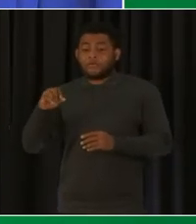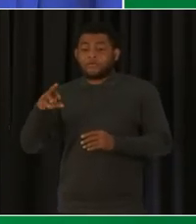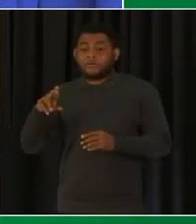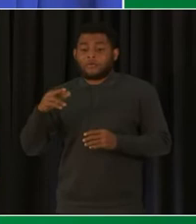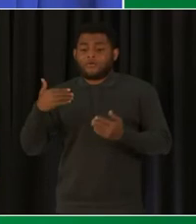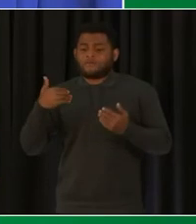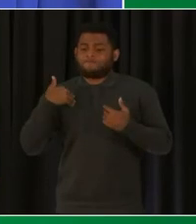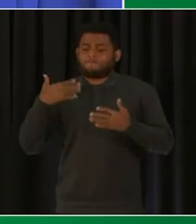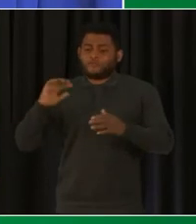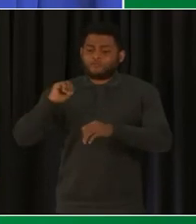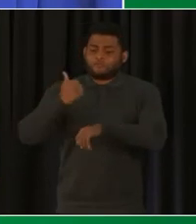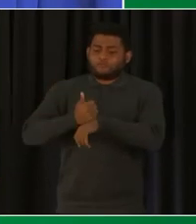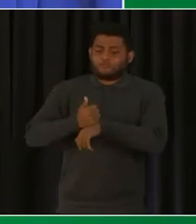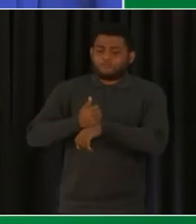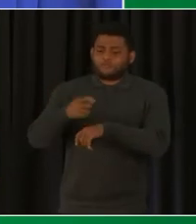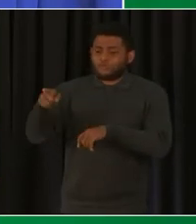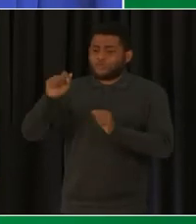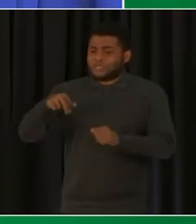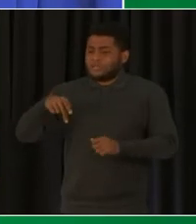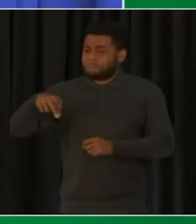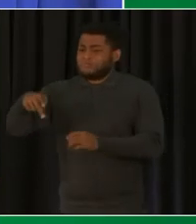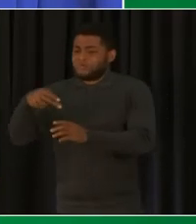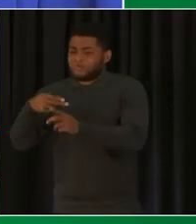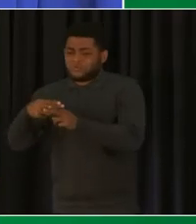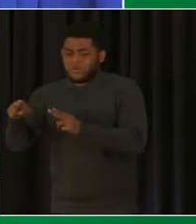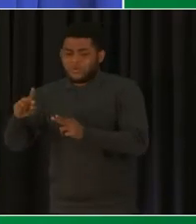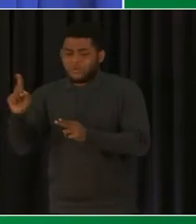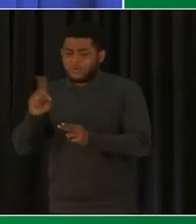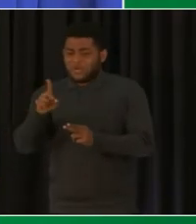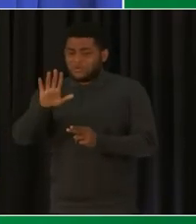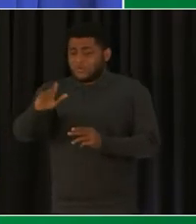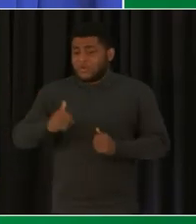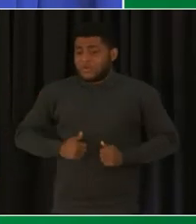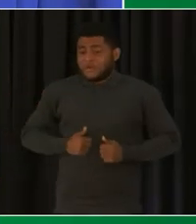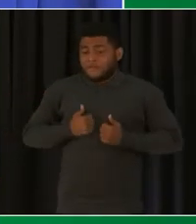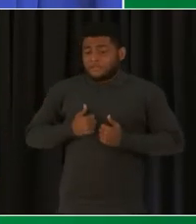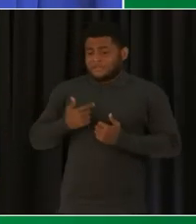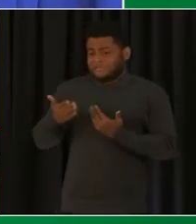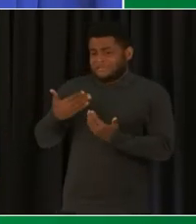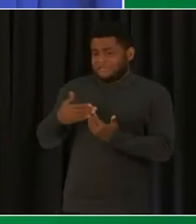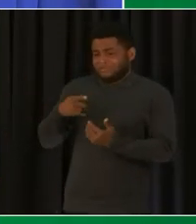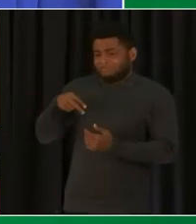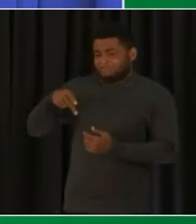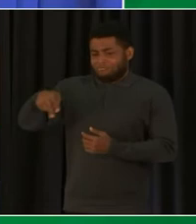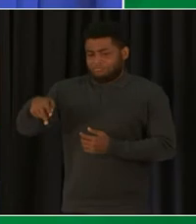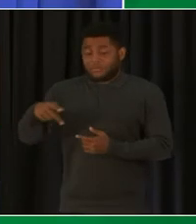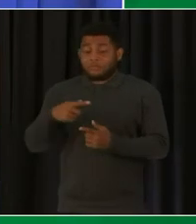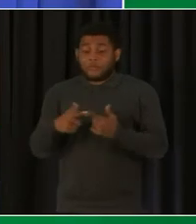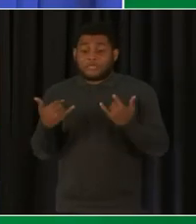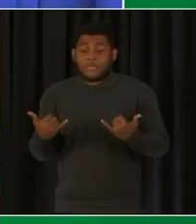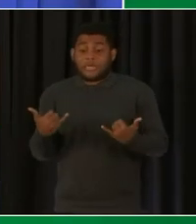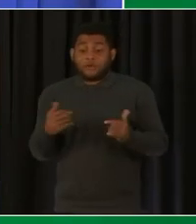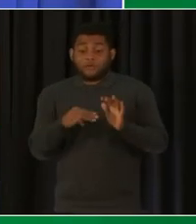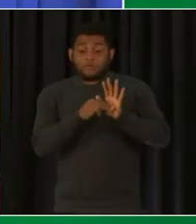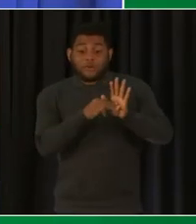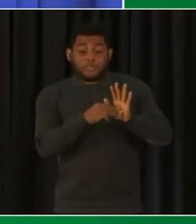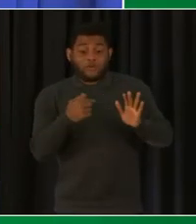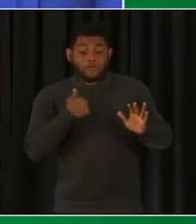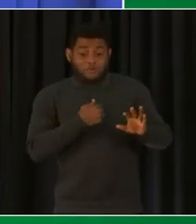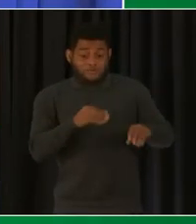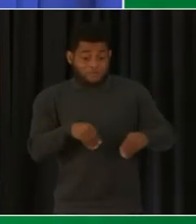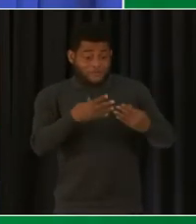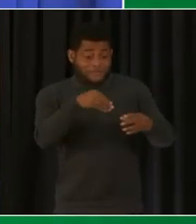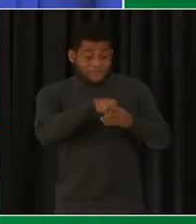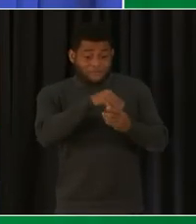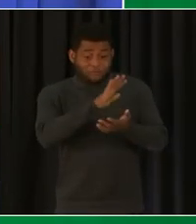walking distance, a really quick walk anywhere that you live in the city. But we currently don't have a model for providing that in